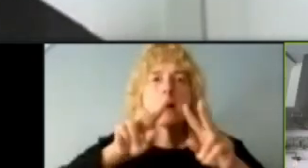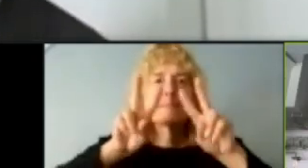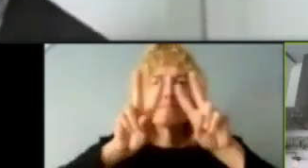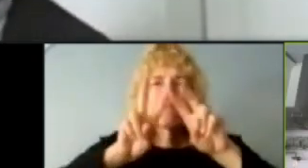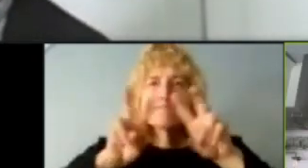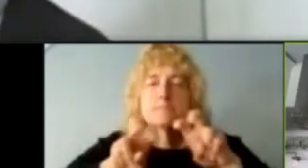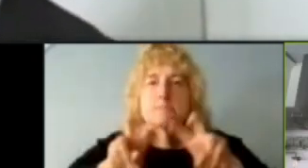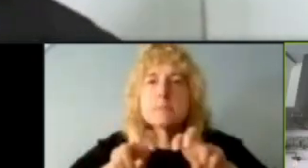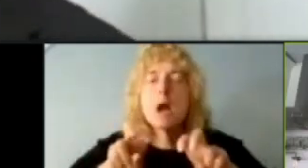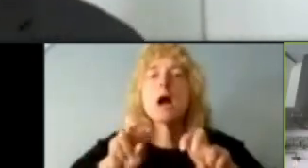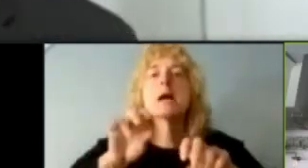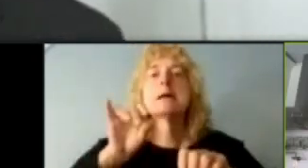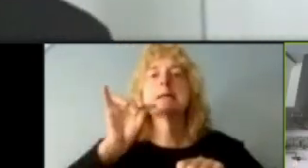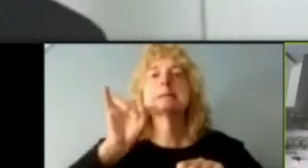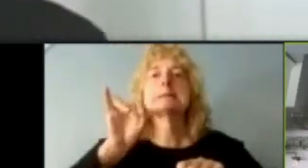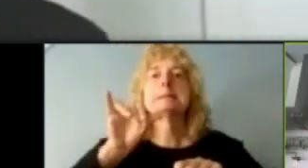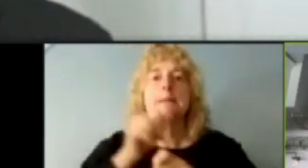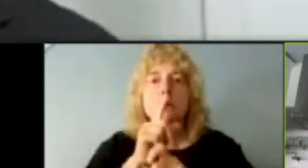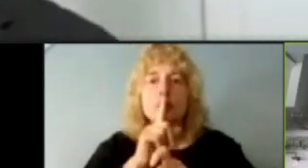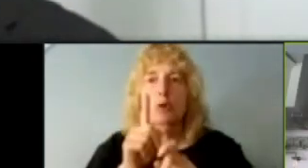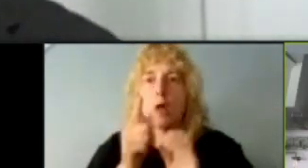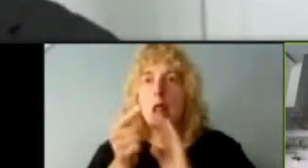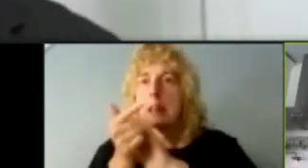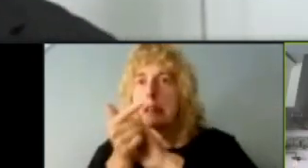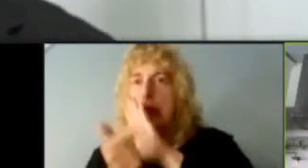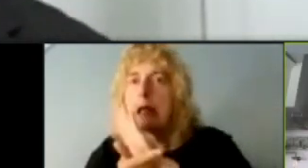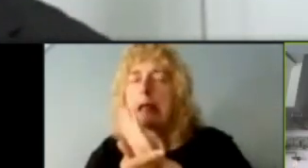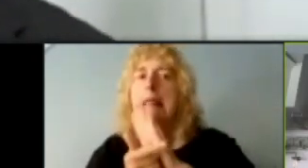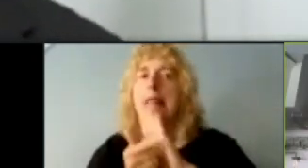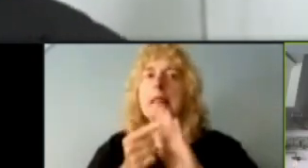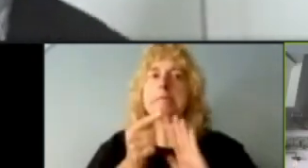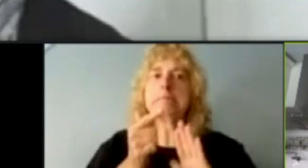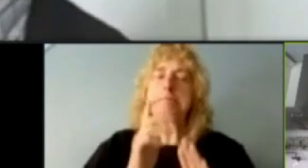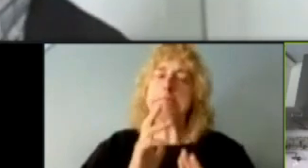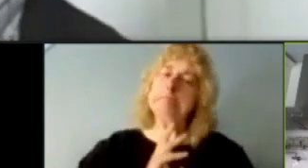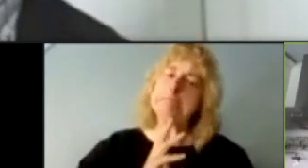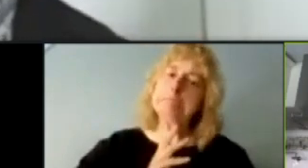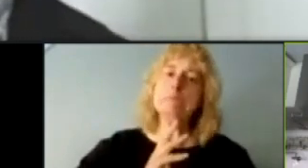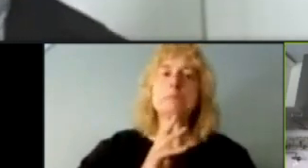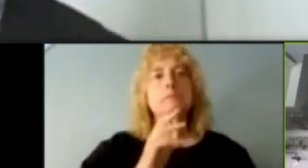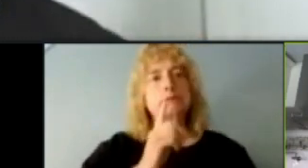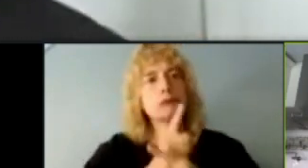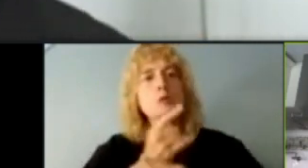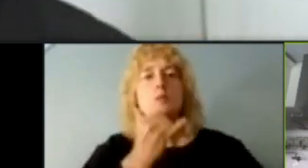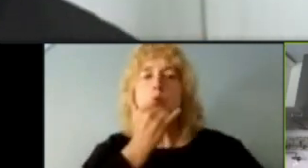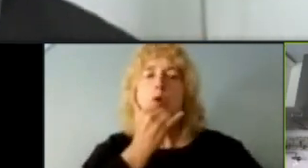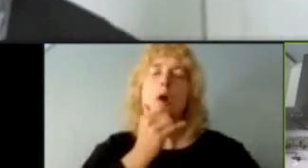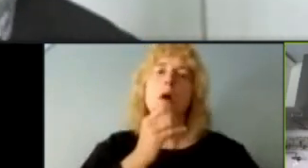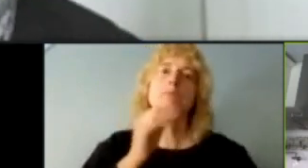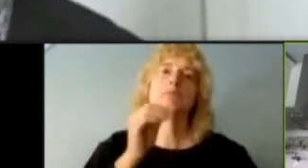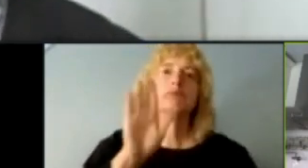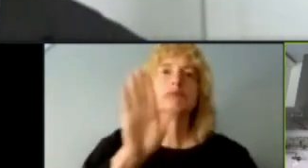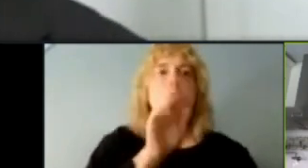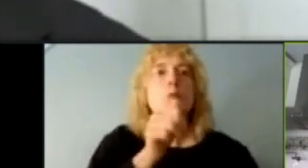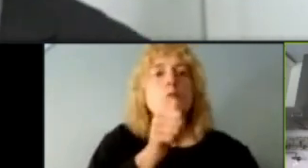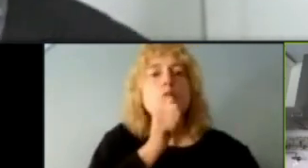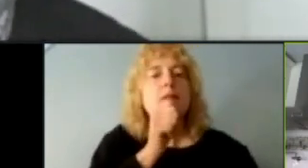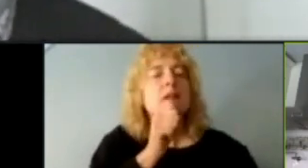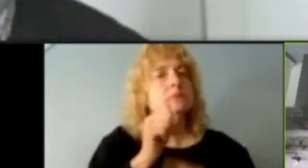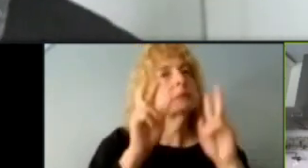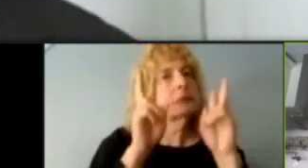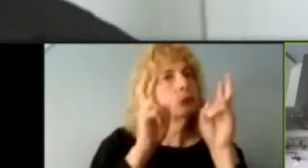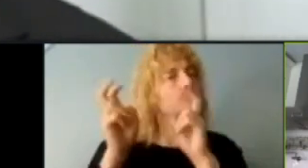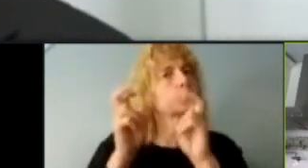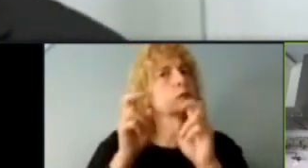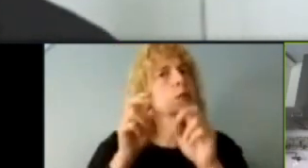making sure that legal and ethical and privacy issues are observed, I think that is a critical part of building a